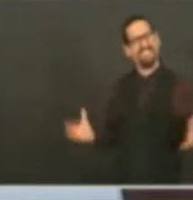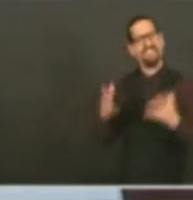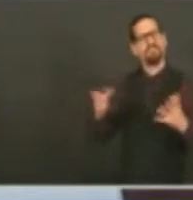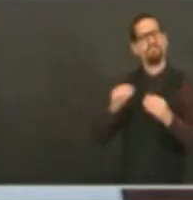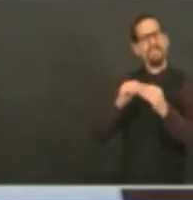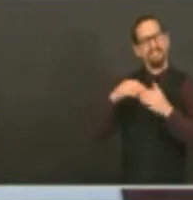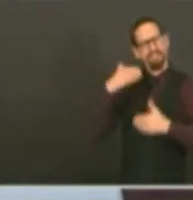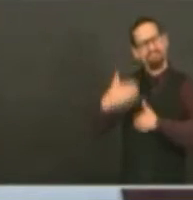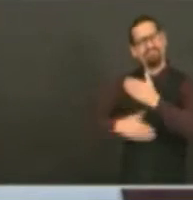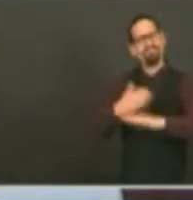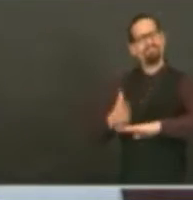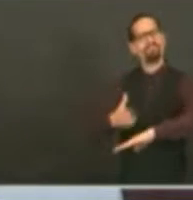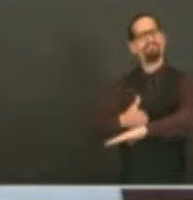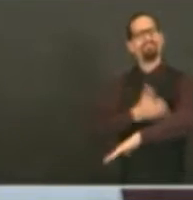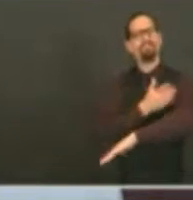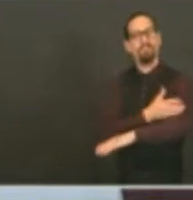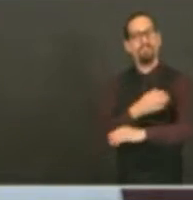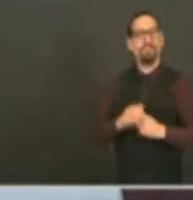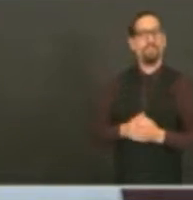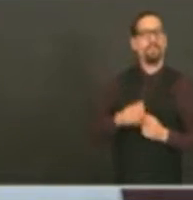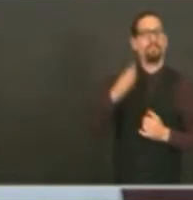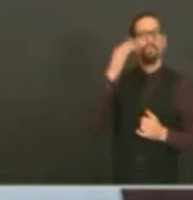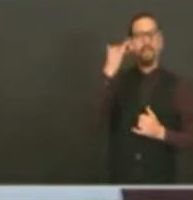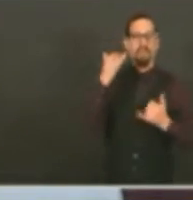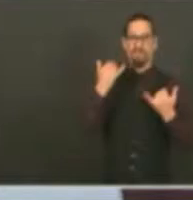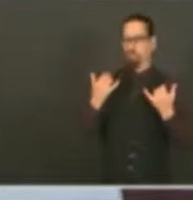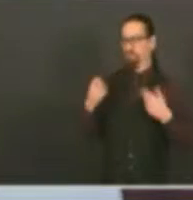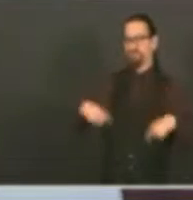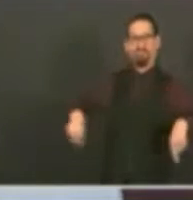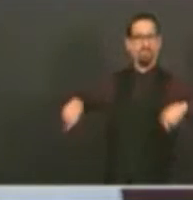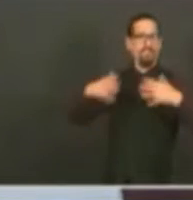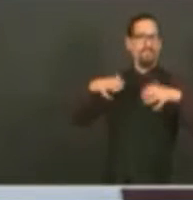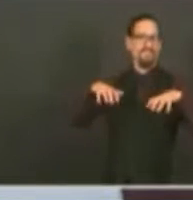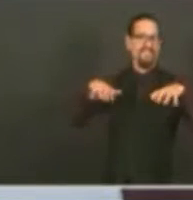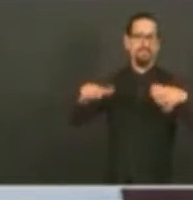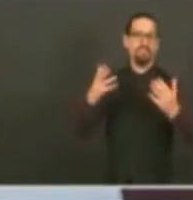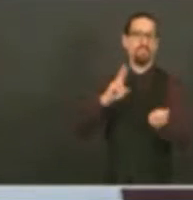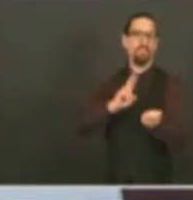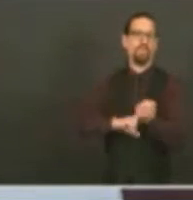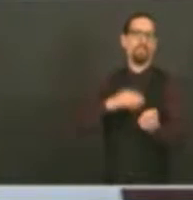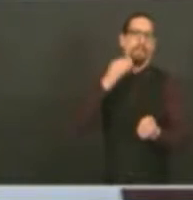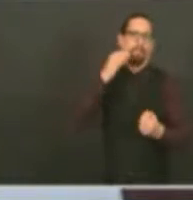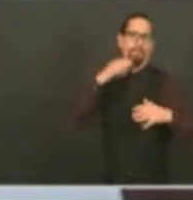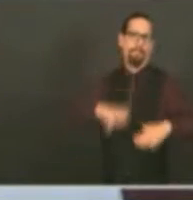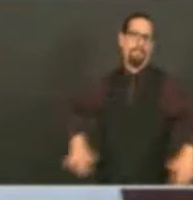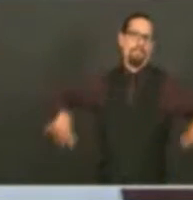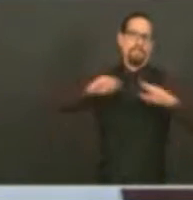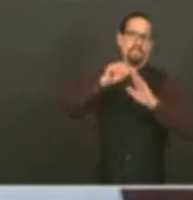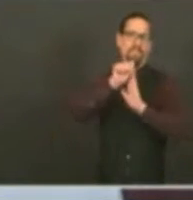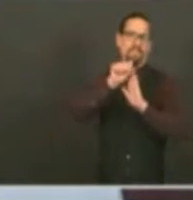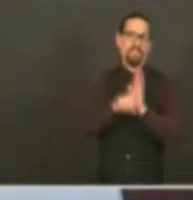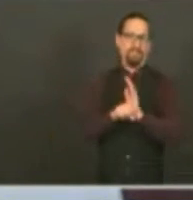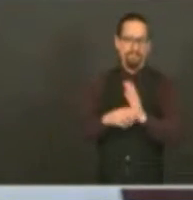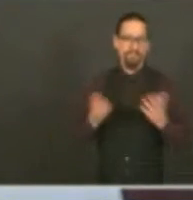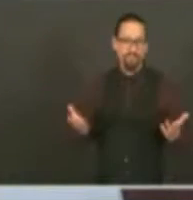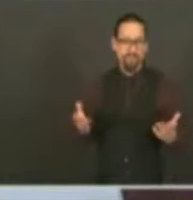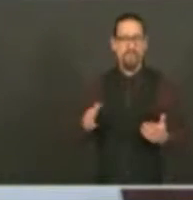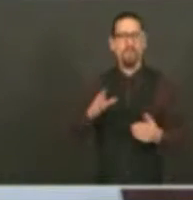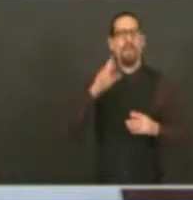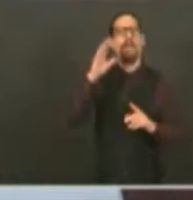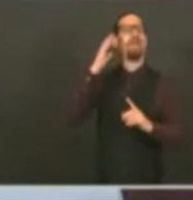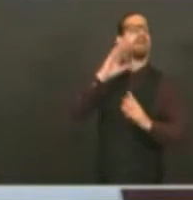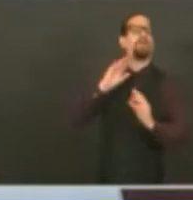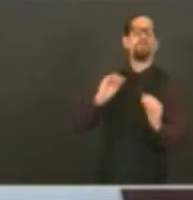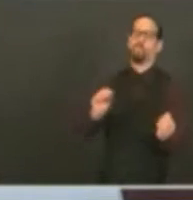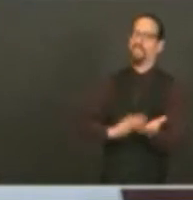in nursing homes. But having said all of that, there's no excuse for it.